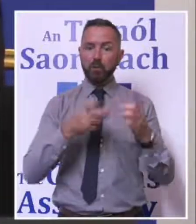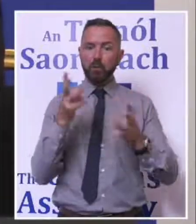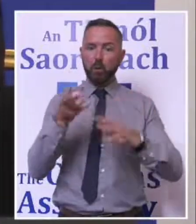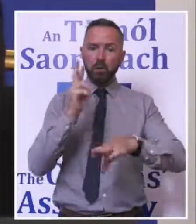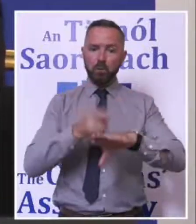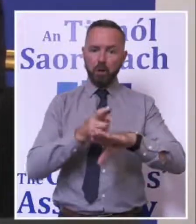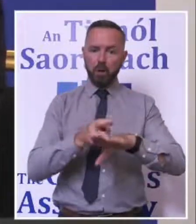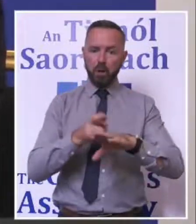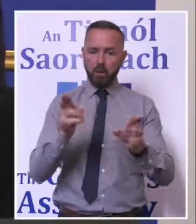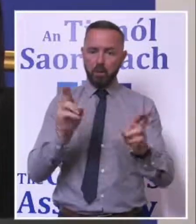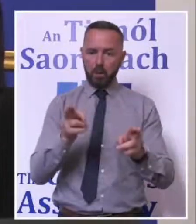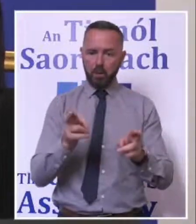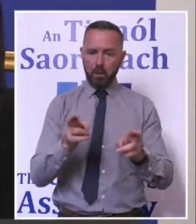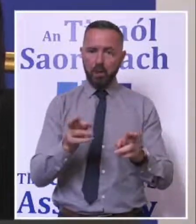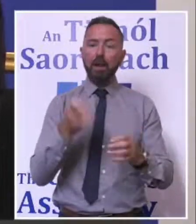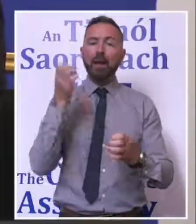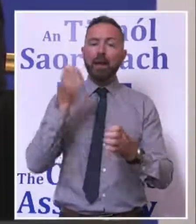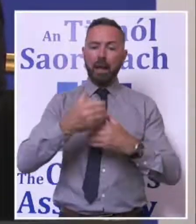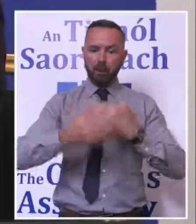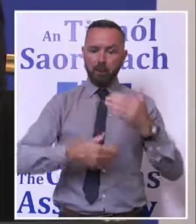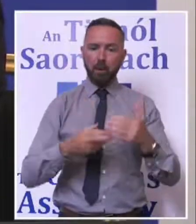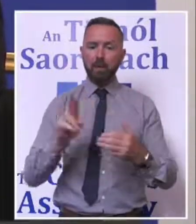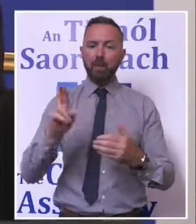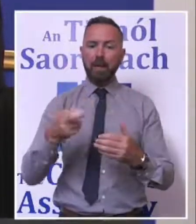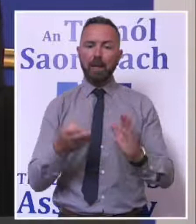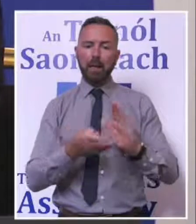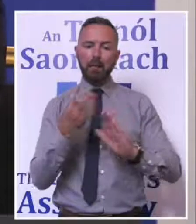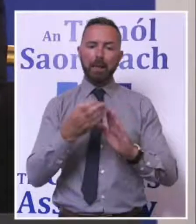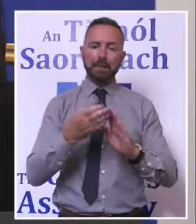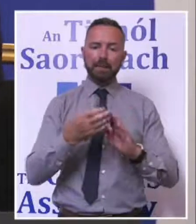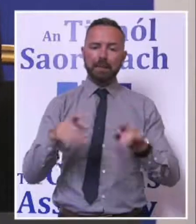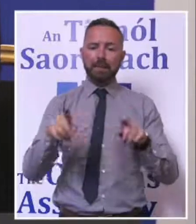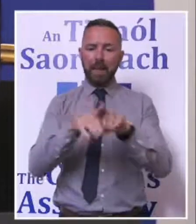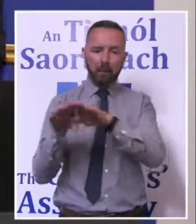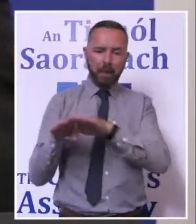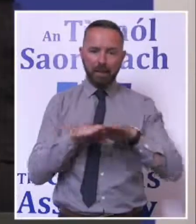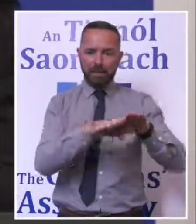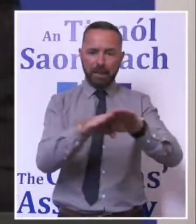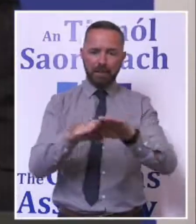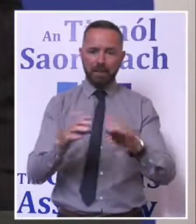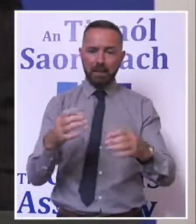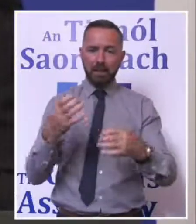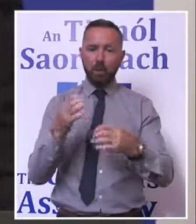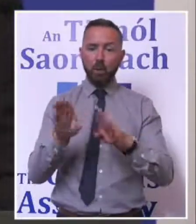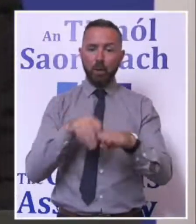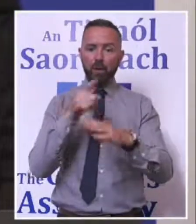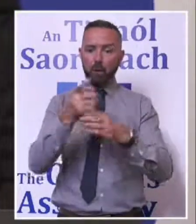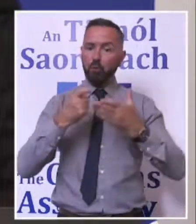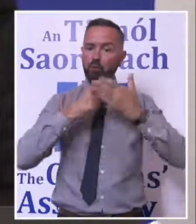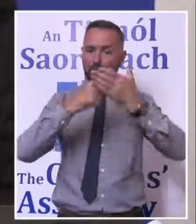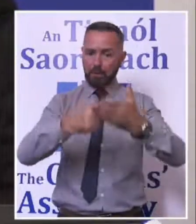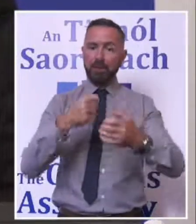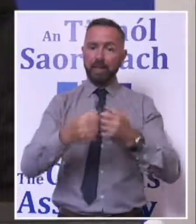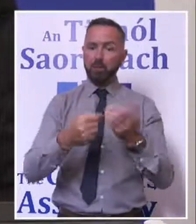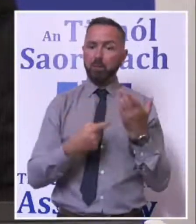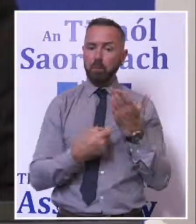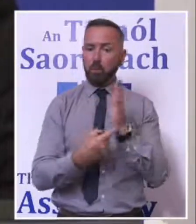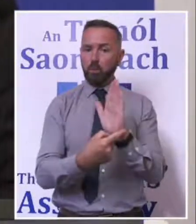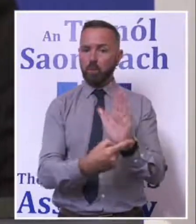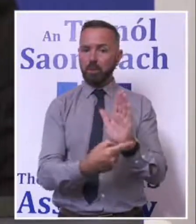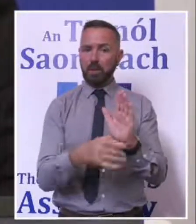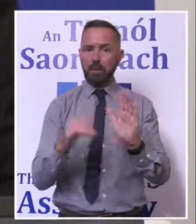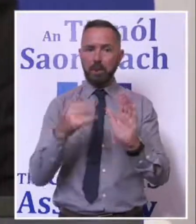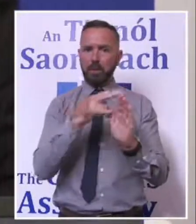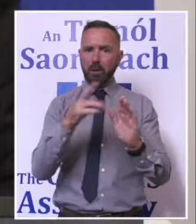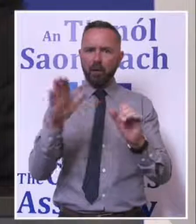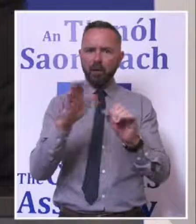the end of the process, we should be in a position to build a consensus around your recommendations, whatever you propose. While there may not be a